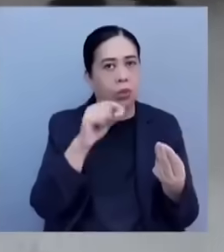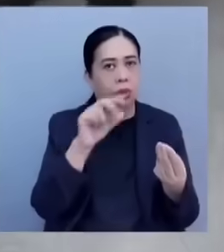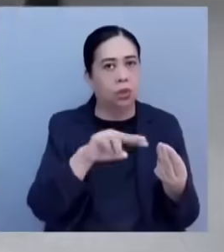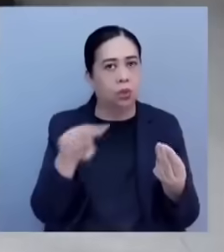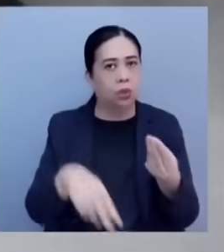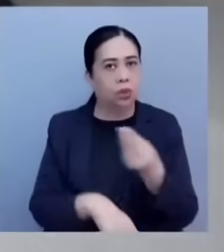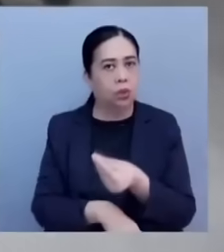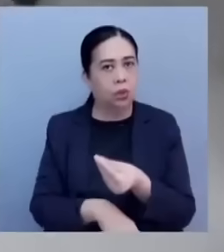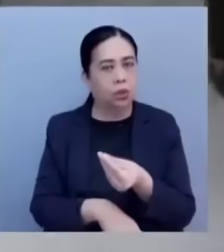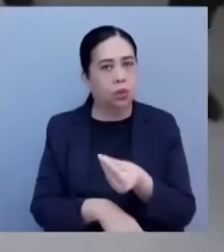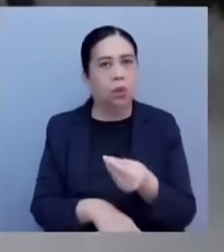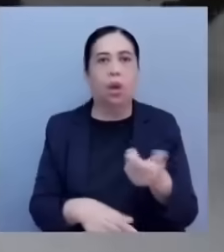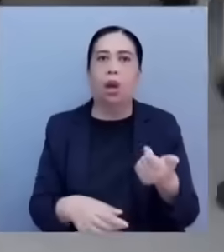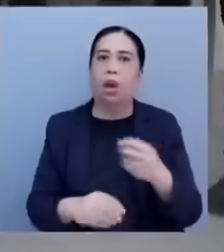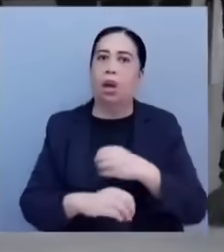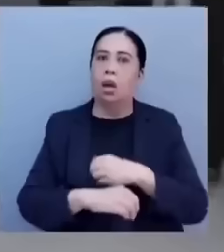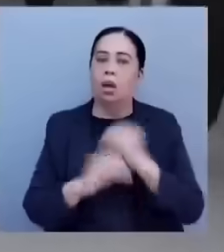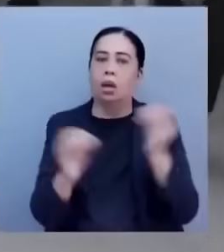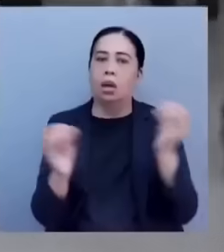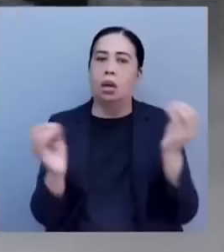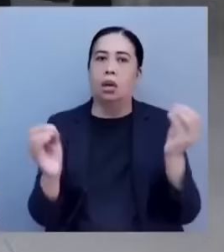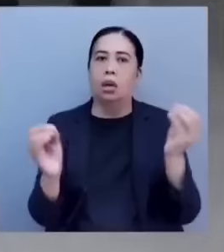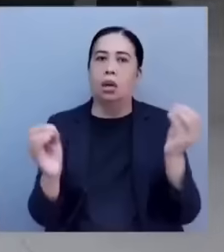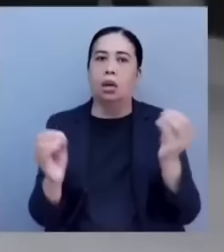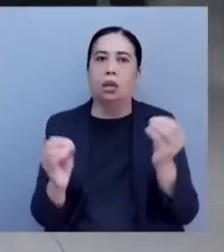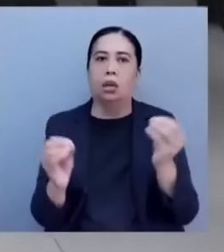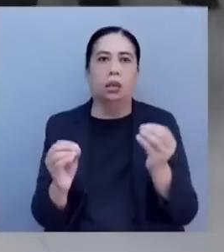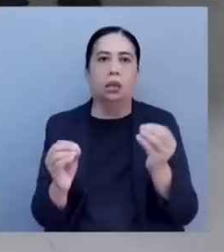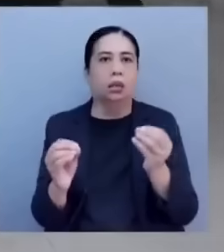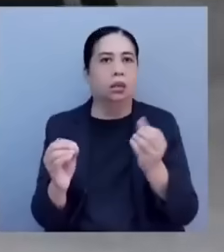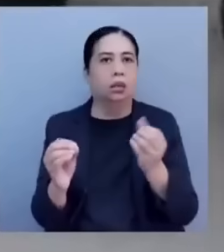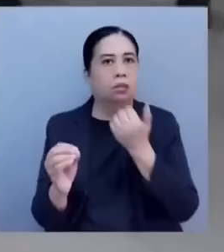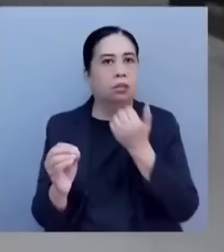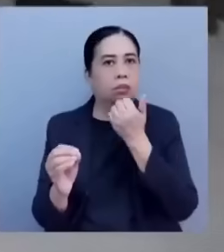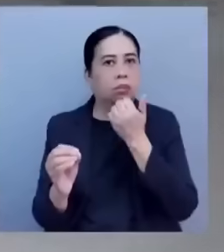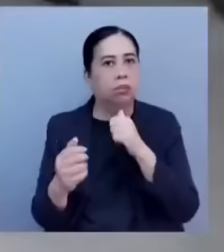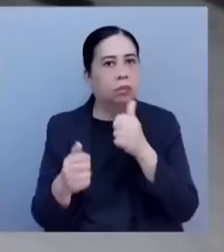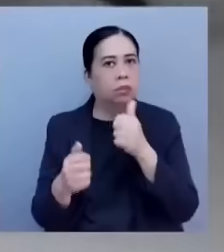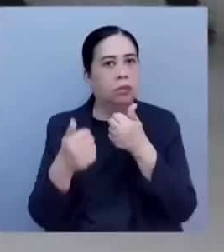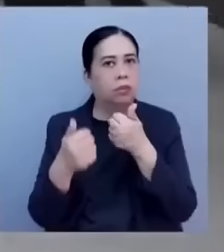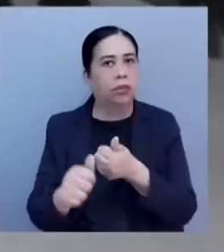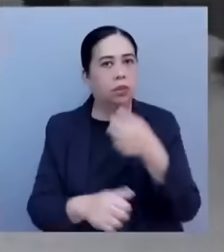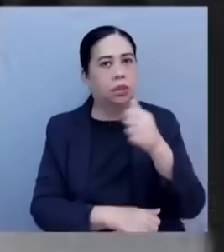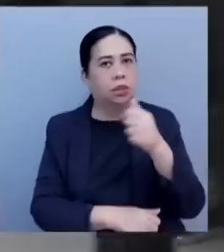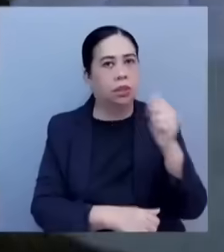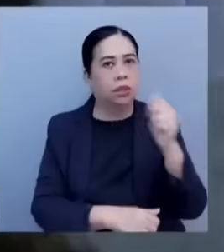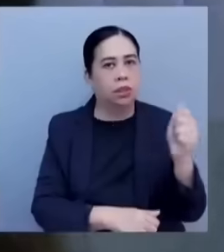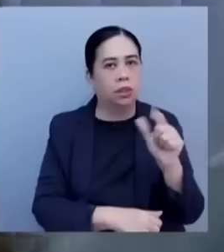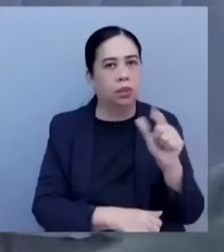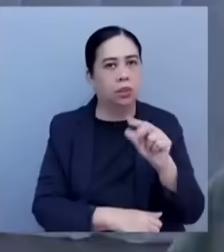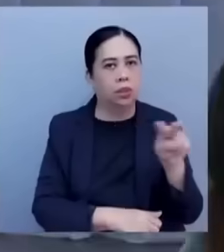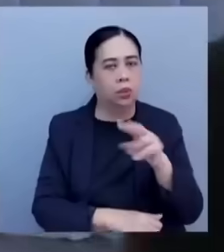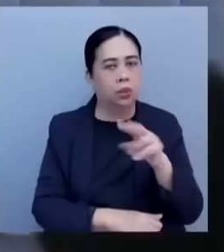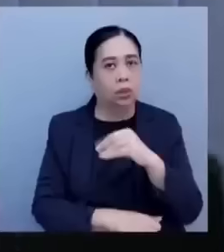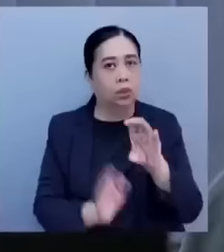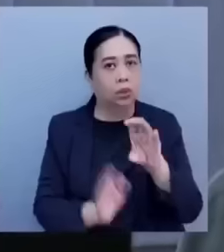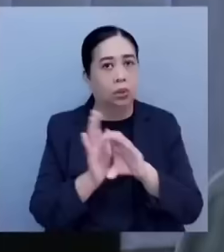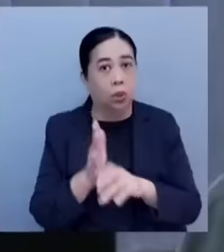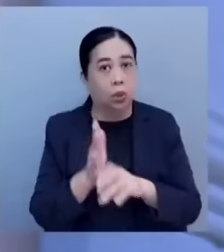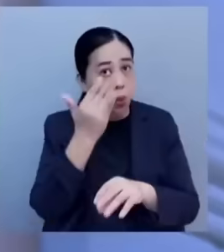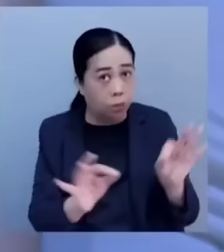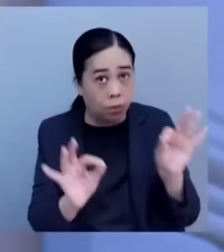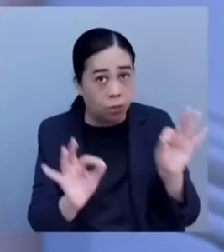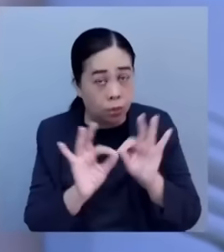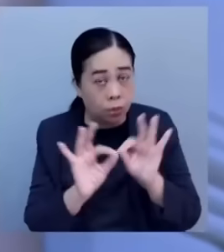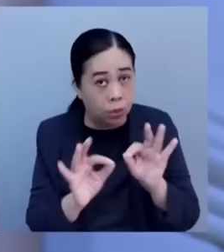clear violation of the General Appropriations Act of 2022 and the Constitution. Now, why is it important? It's important because this is